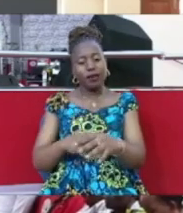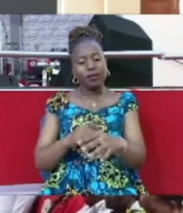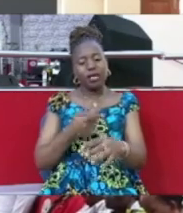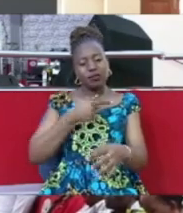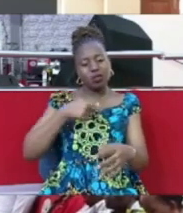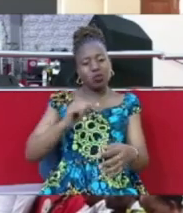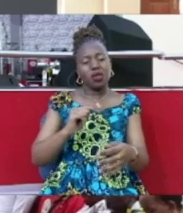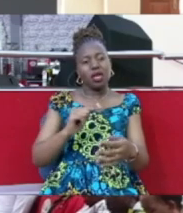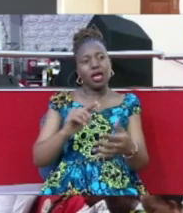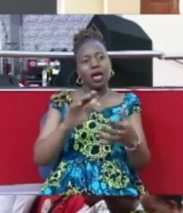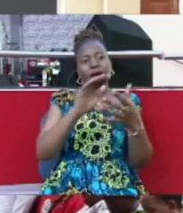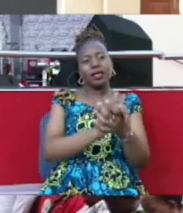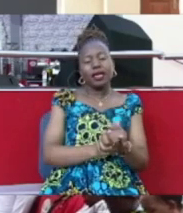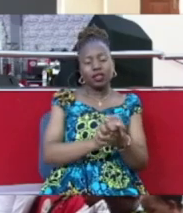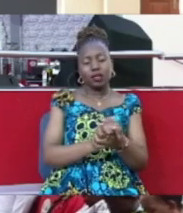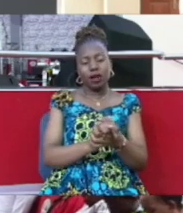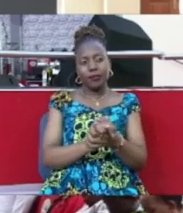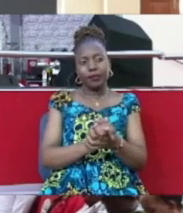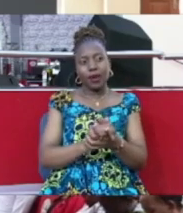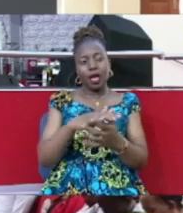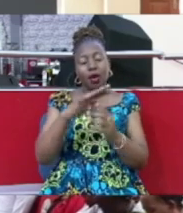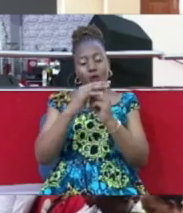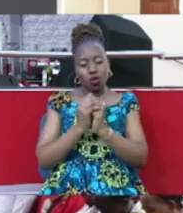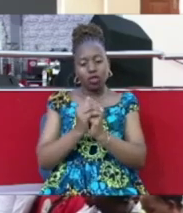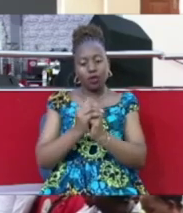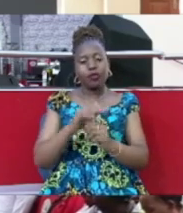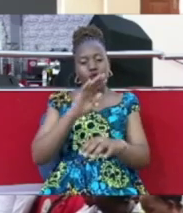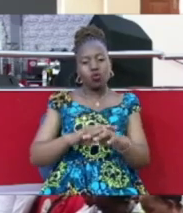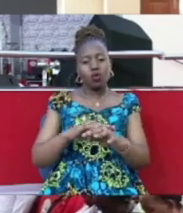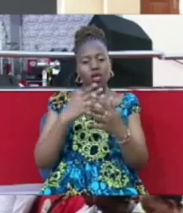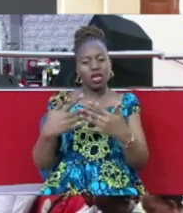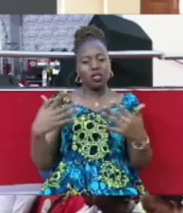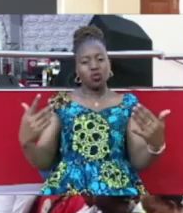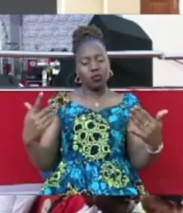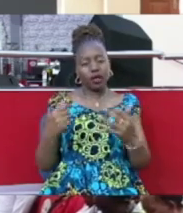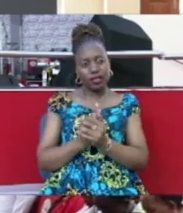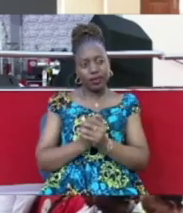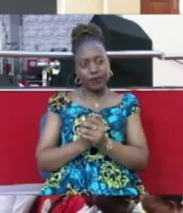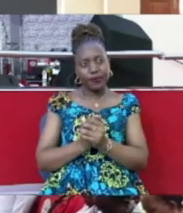good music, worship to good instruments. Kuna wakati tunasema ibada lazima iwe na muziki mzuri ama ni vyombo